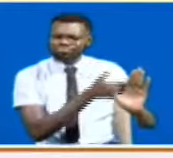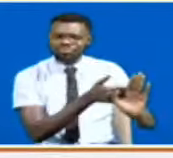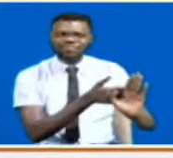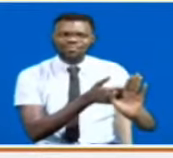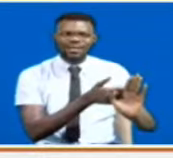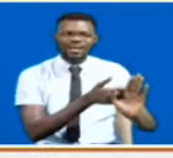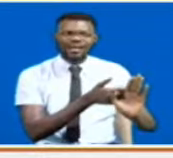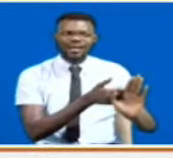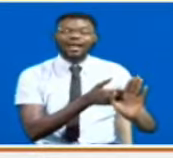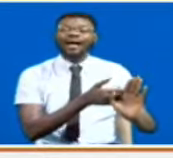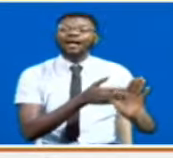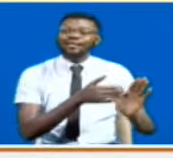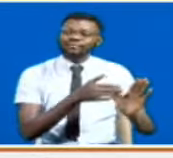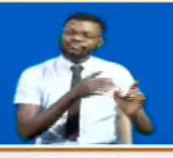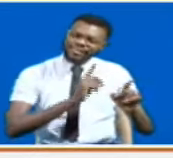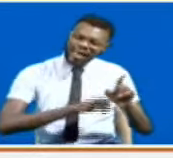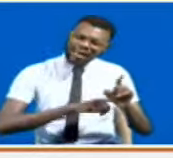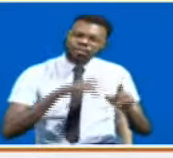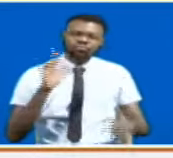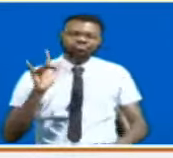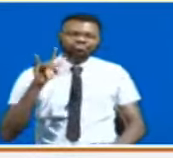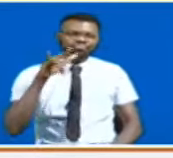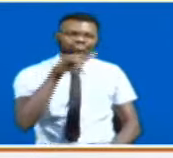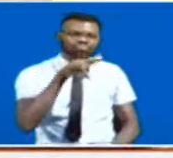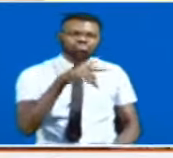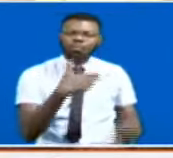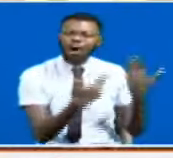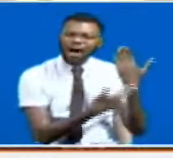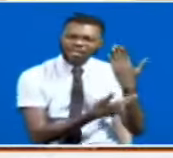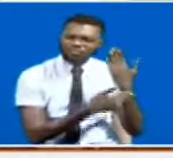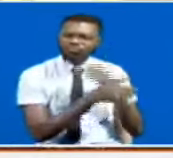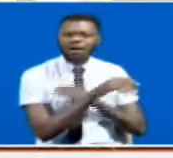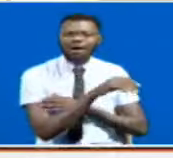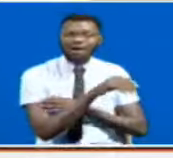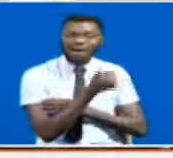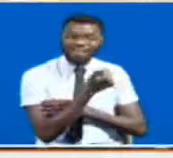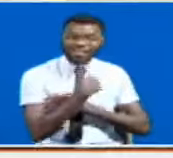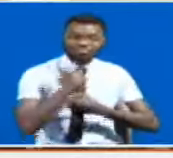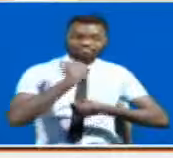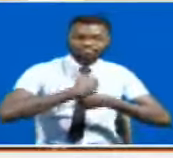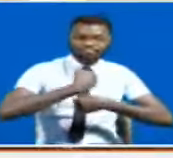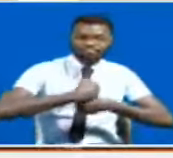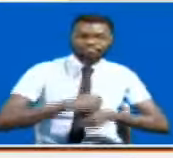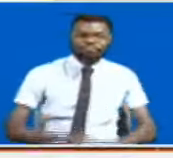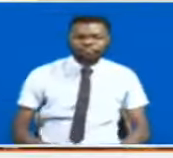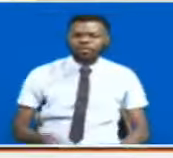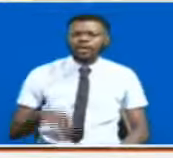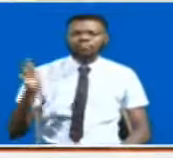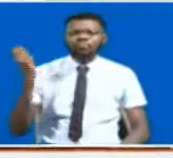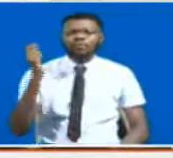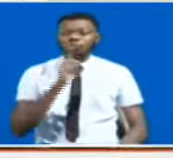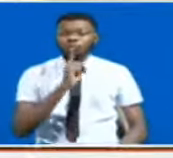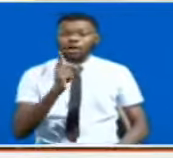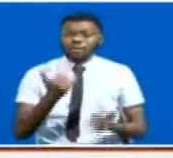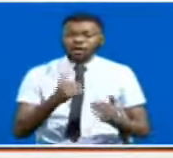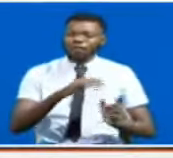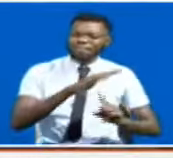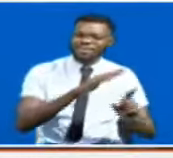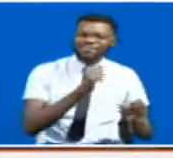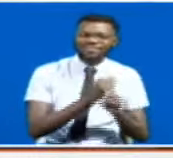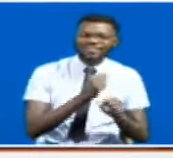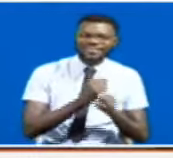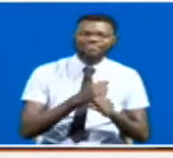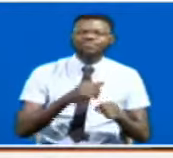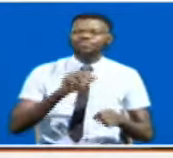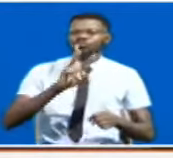until they are sent to your country for work. Following the president's directive, the Labour Ministry launched a